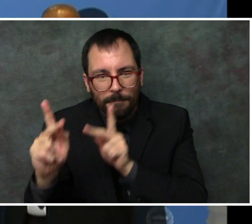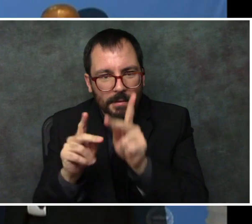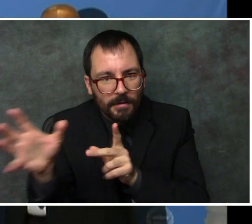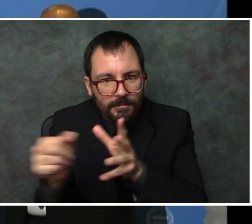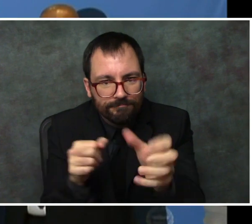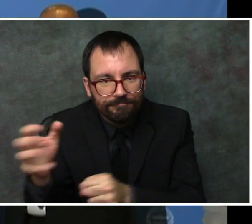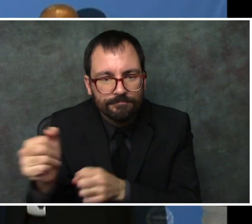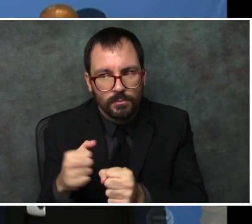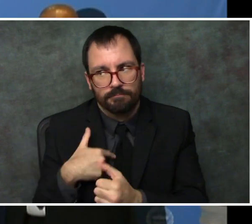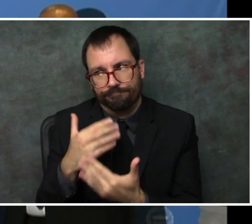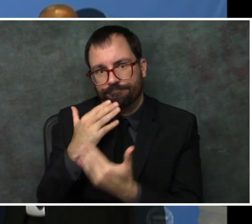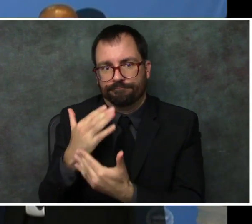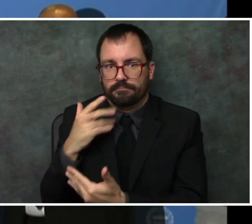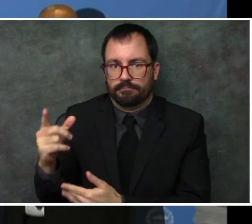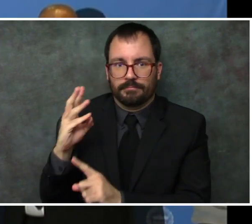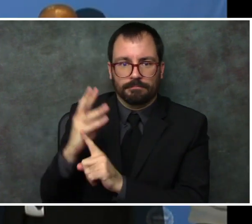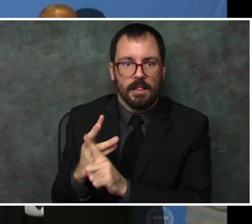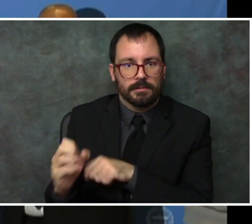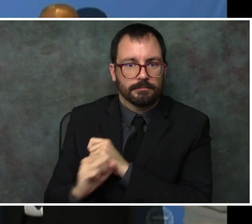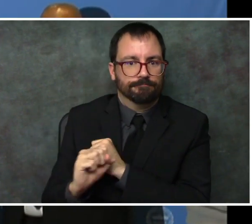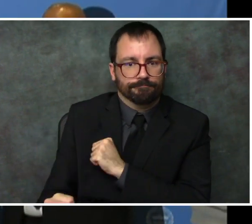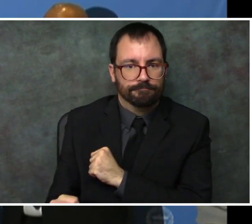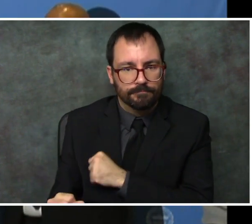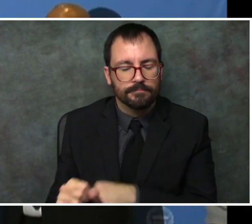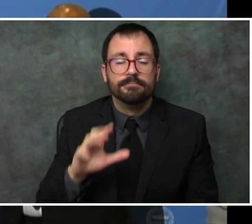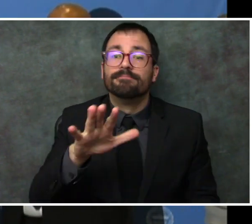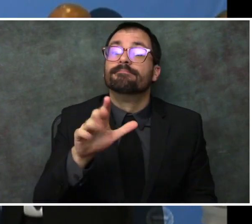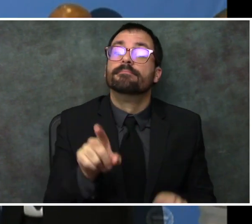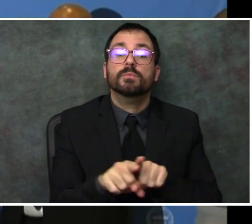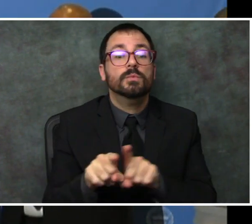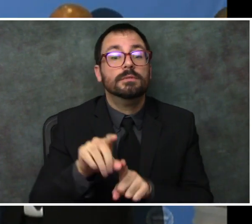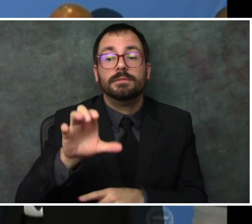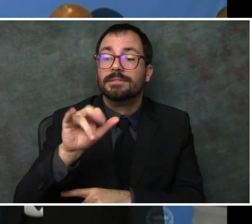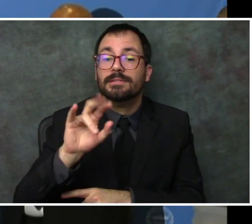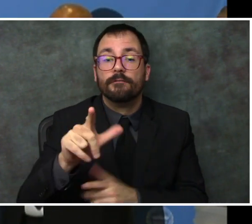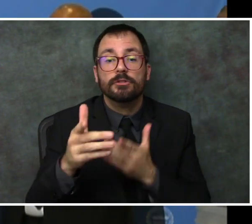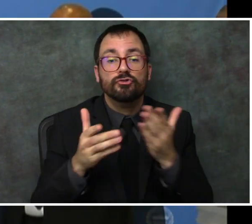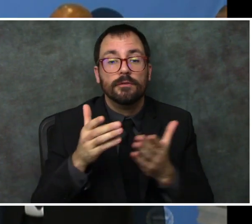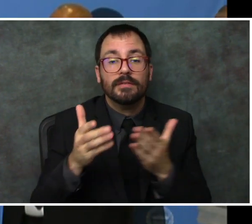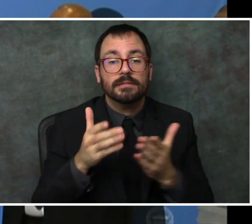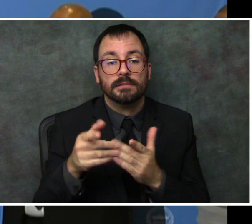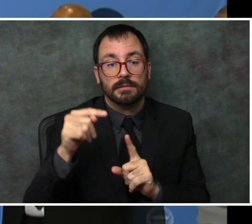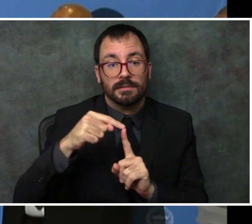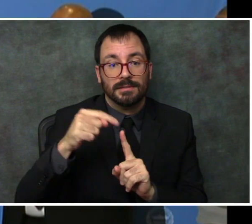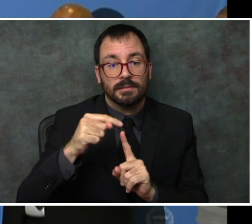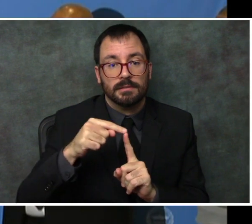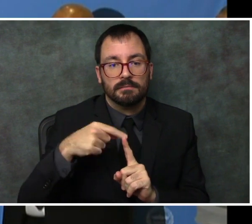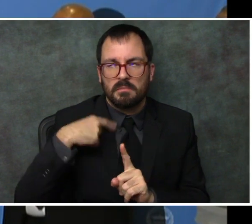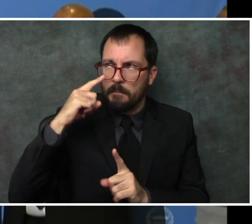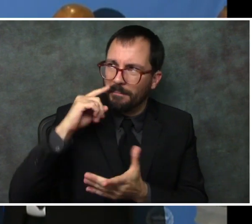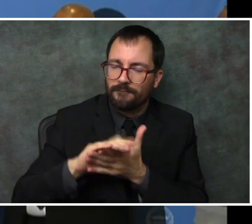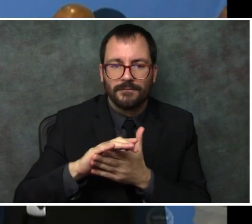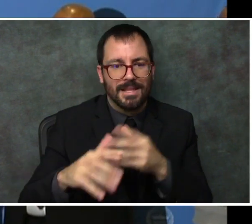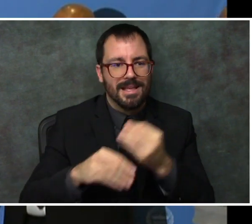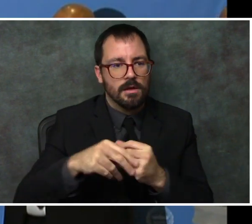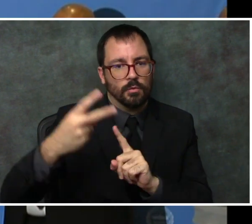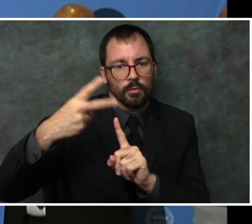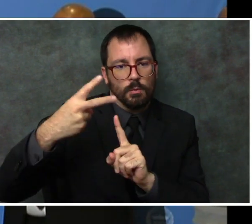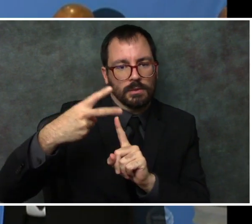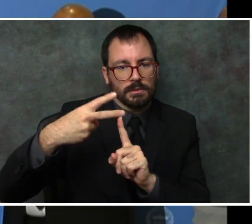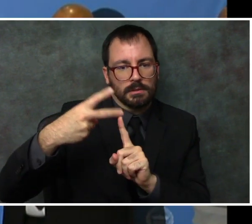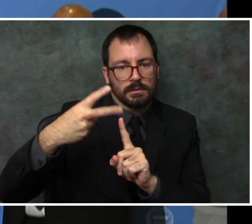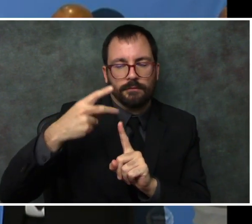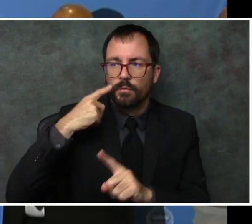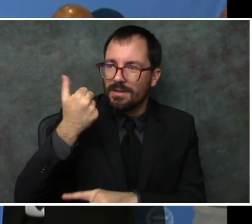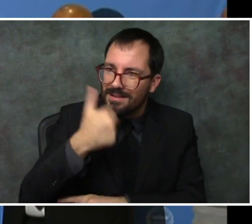Yeah, the civil service changes, I believe it adds 2 points to any Boston Public School graduate, Medco student, or